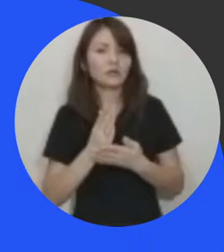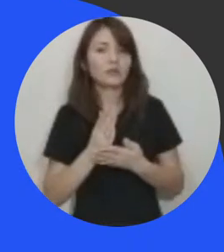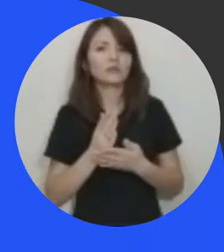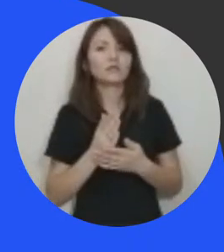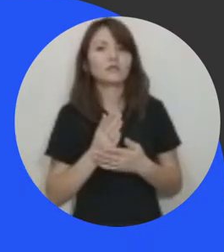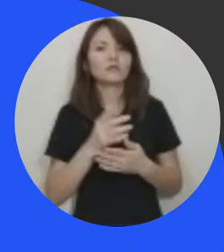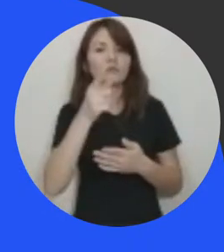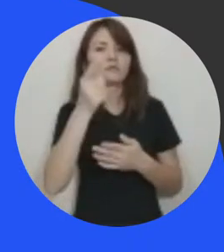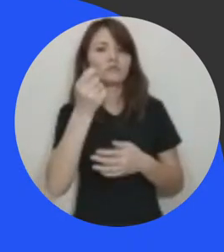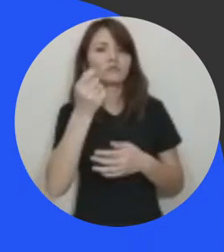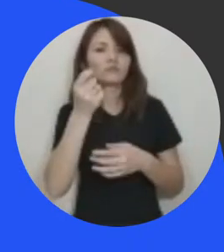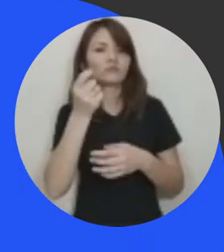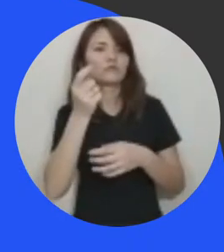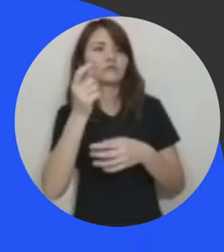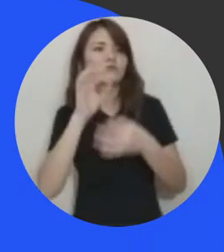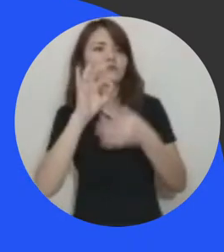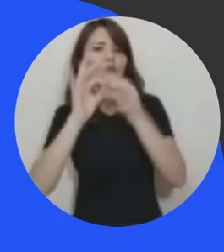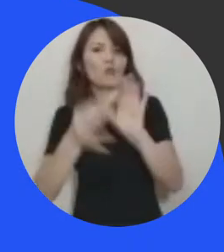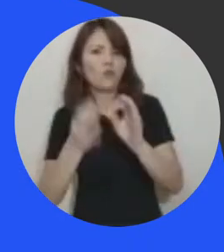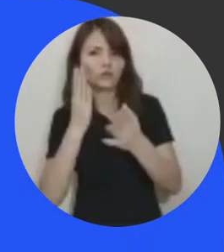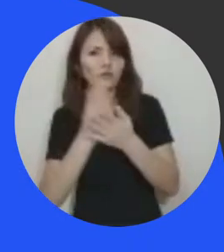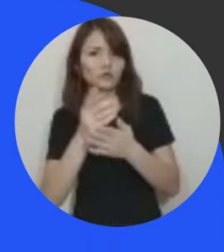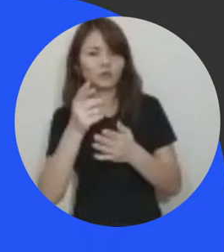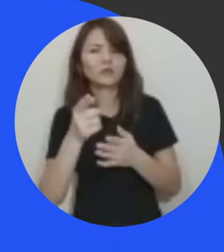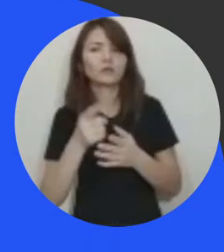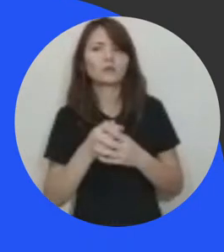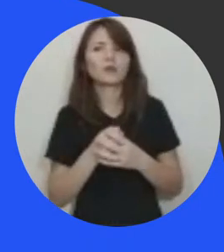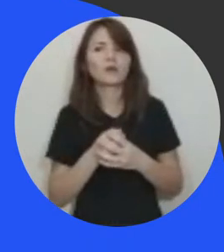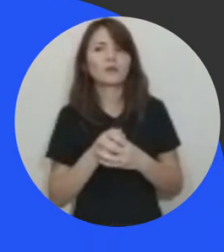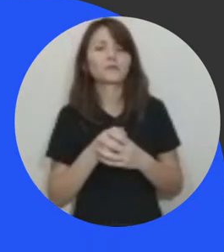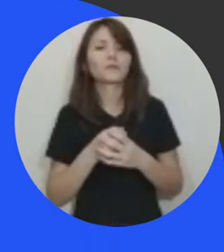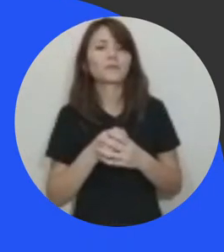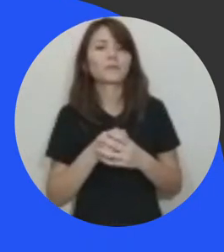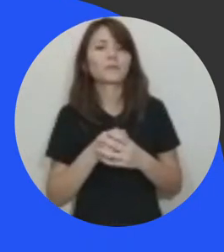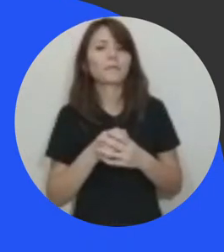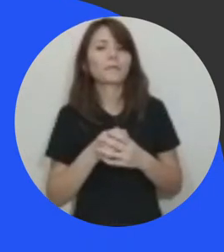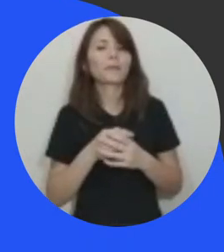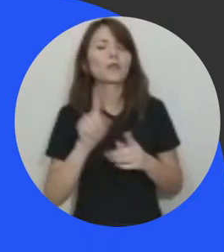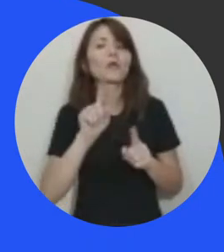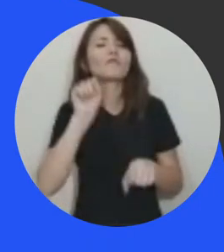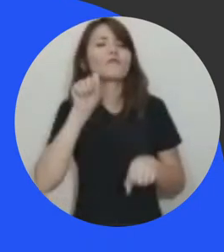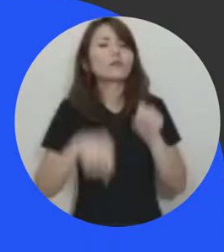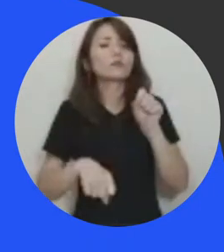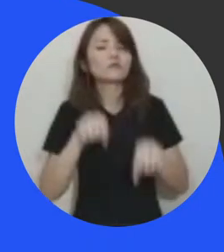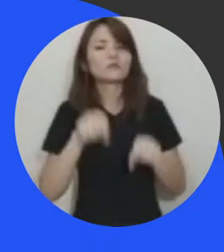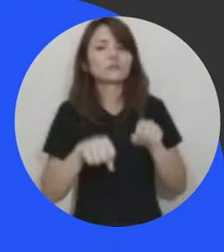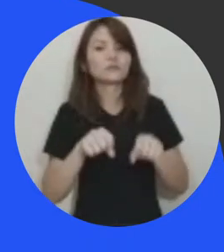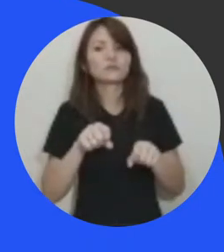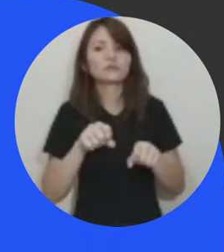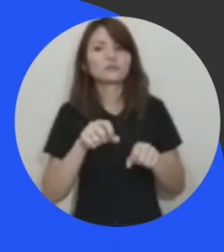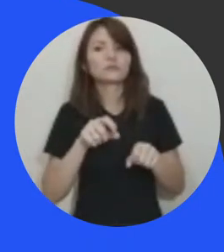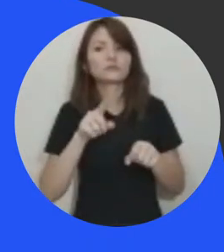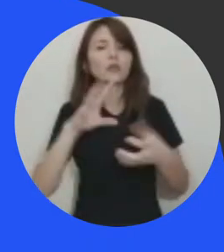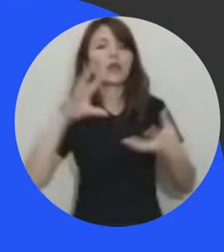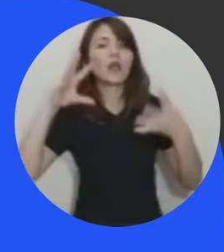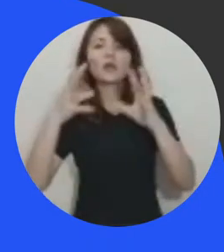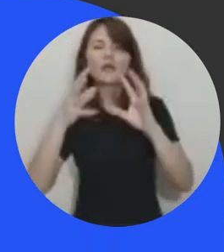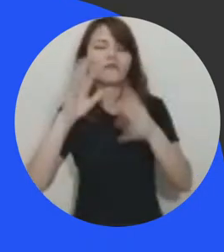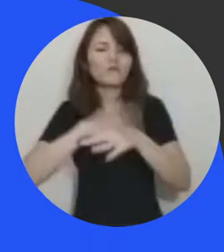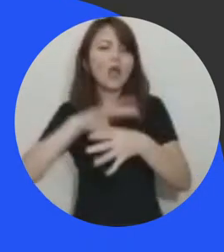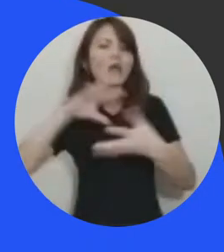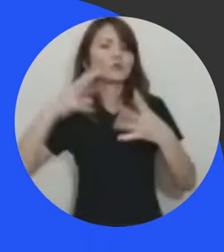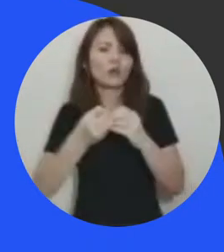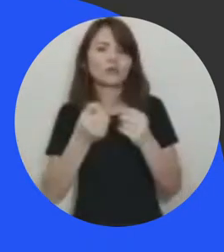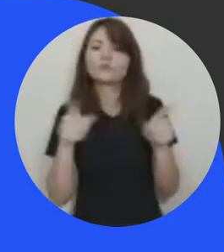the probability of a severe outcome is basically the same. So this is on a very broad